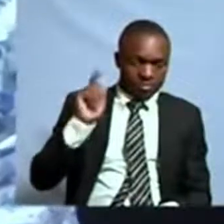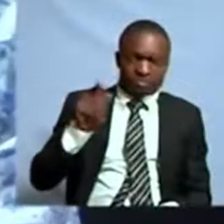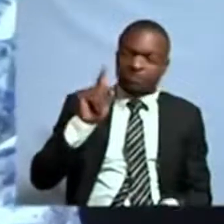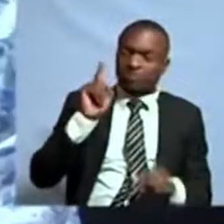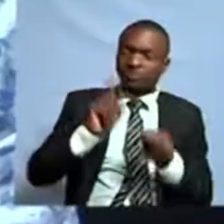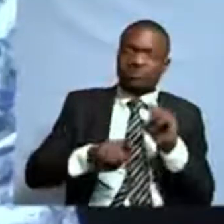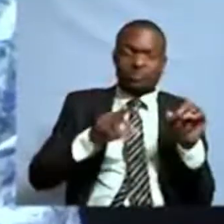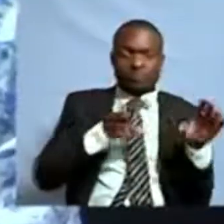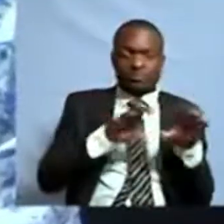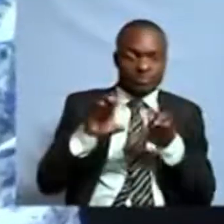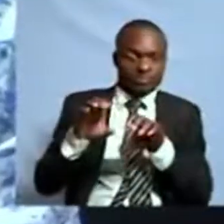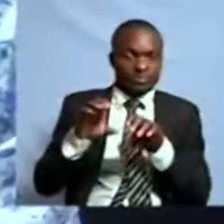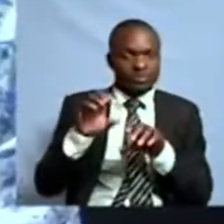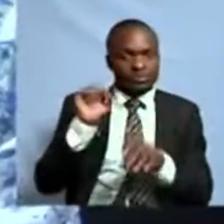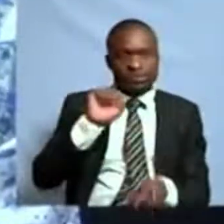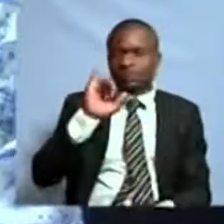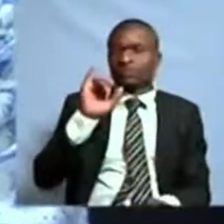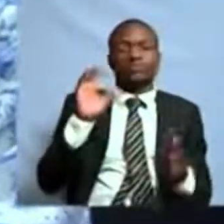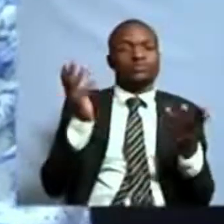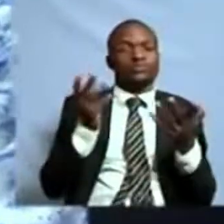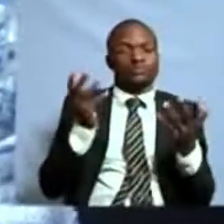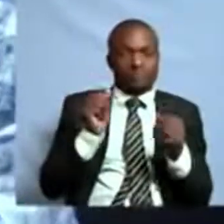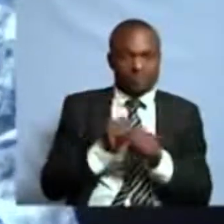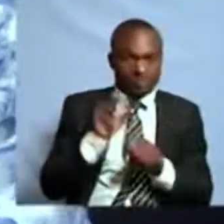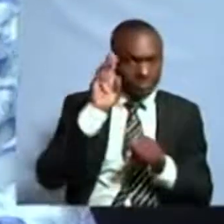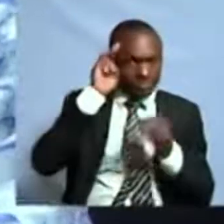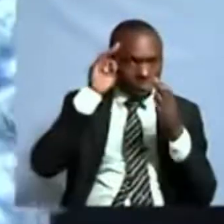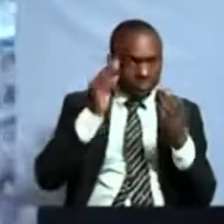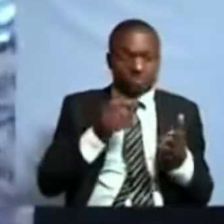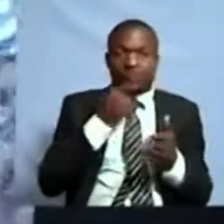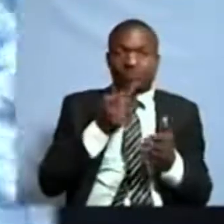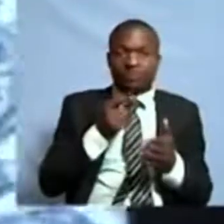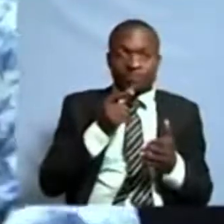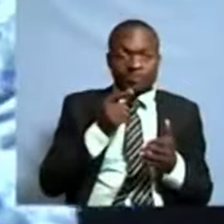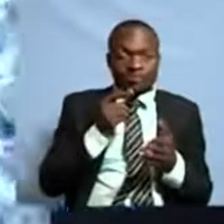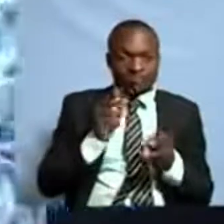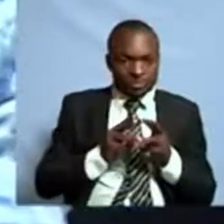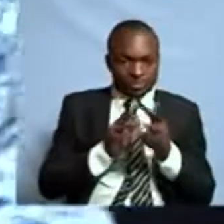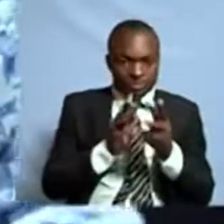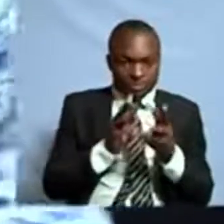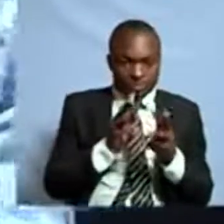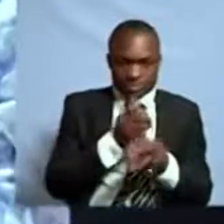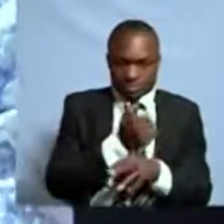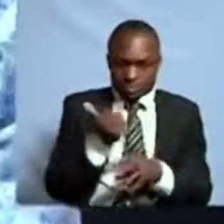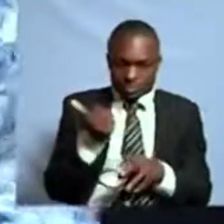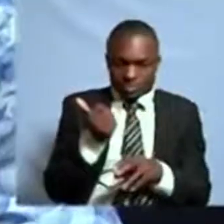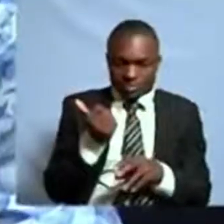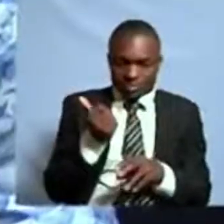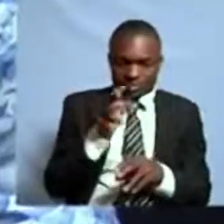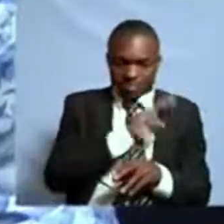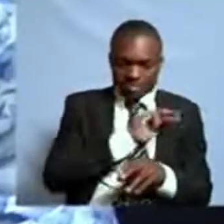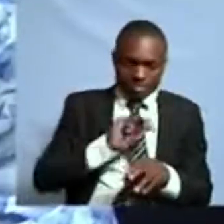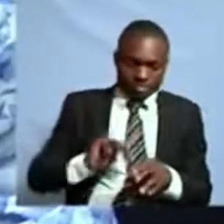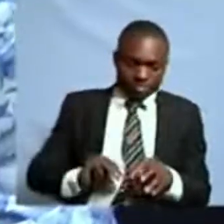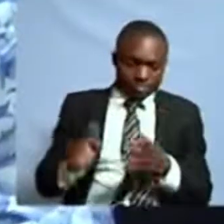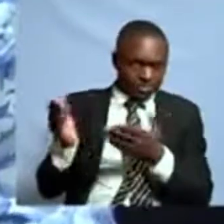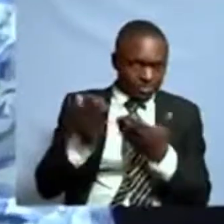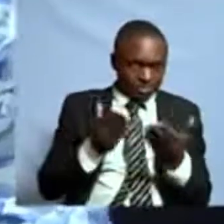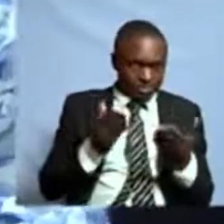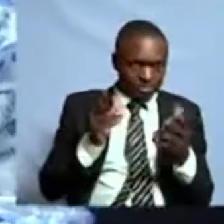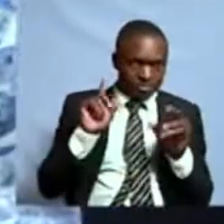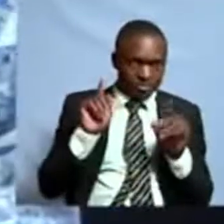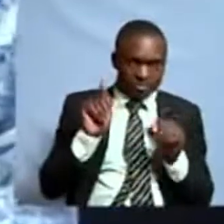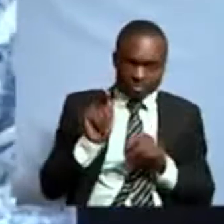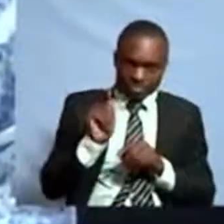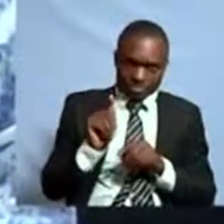be done by an SI for the minister to prescribe ways in which other pension scheme members will be brought in. That is a case